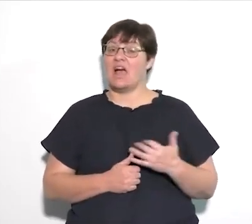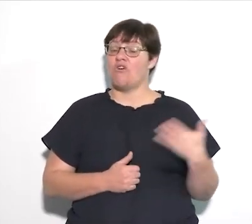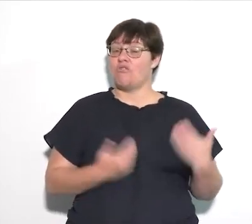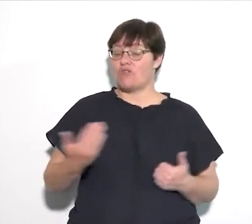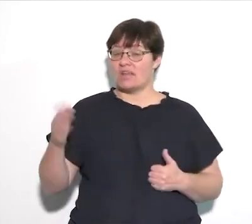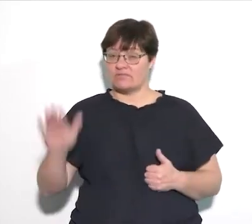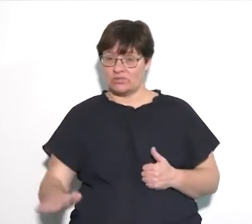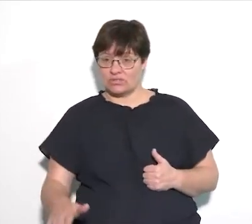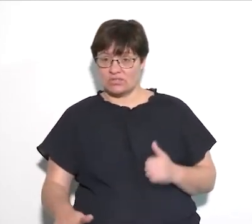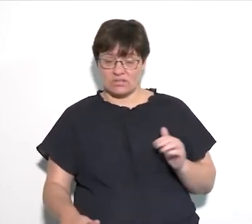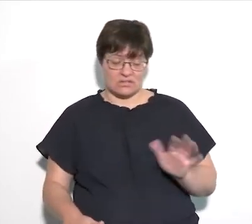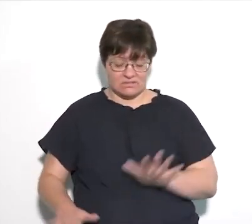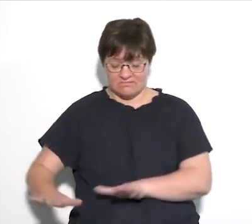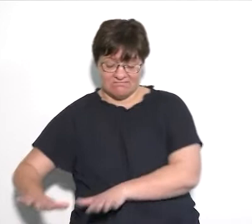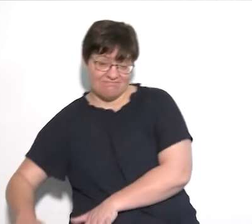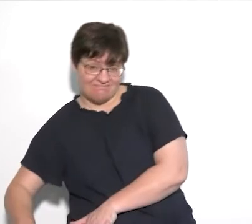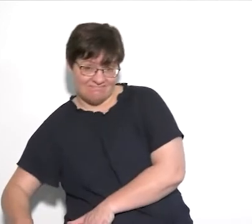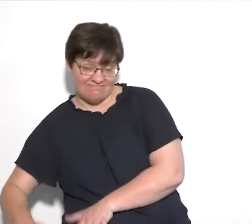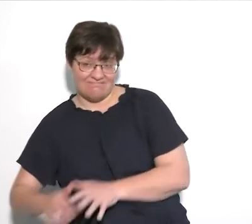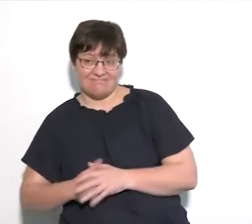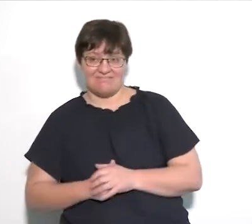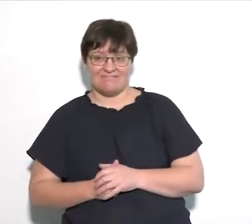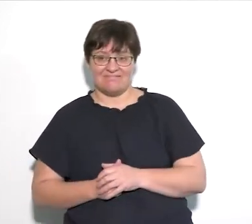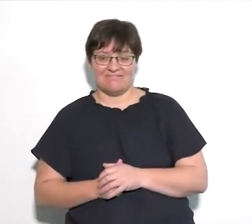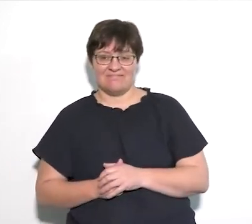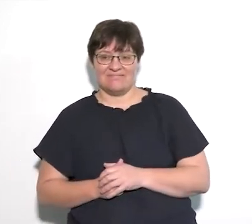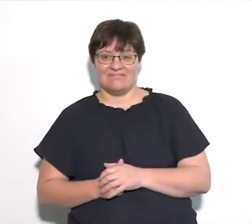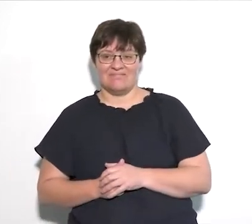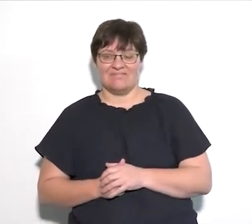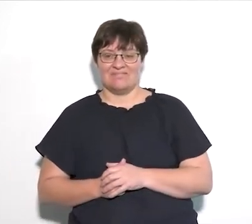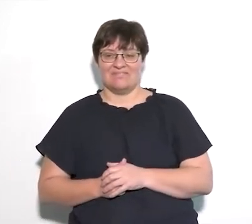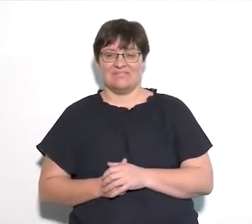Right leg, right hand, left hand.